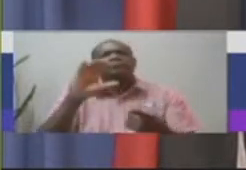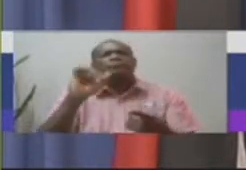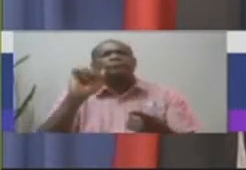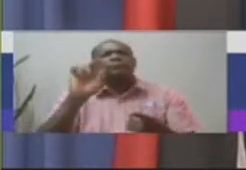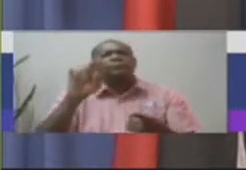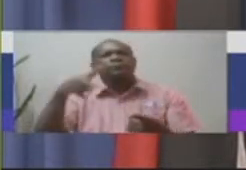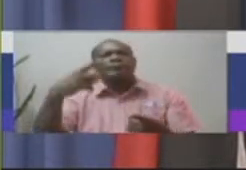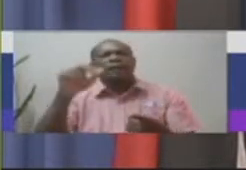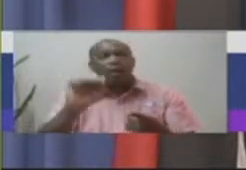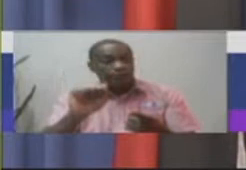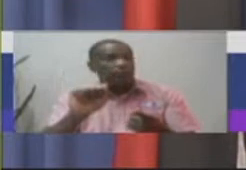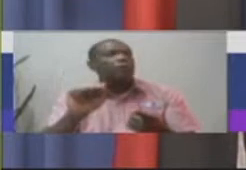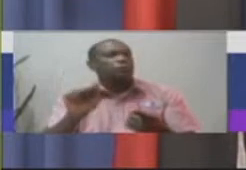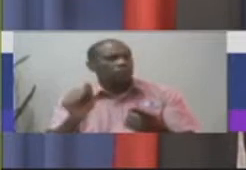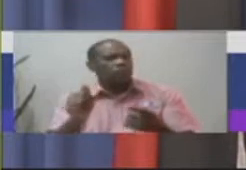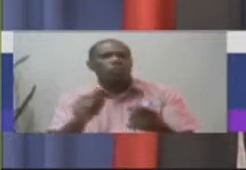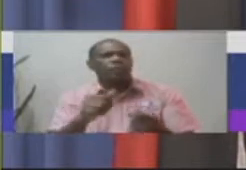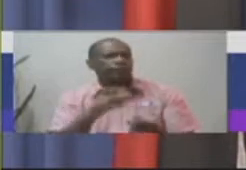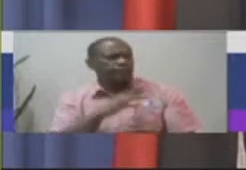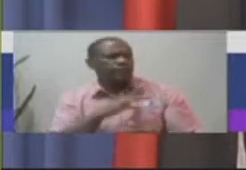And at CARICOM,